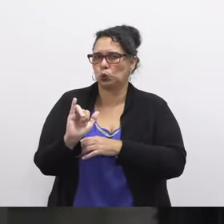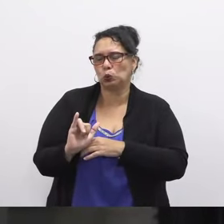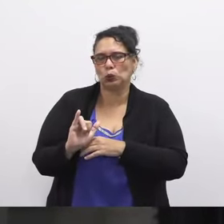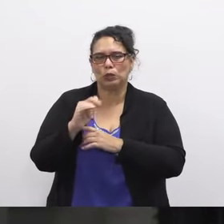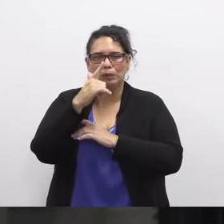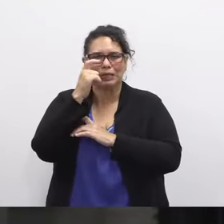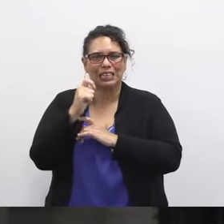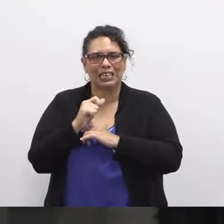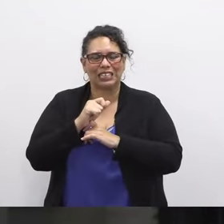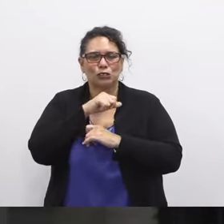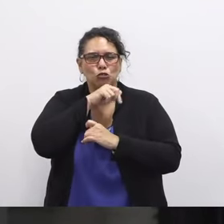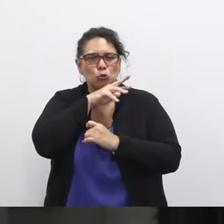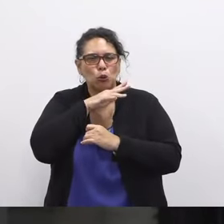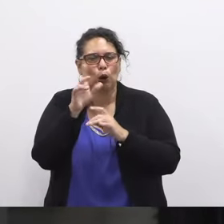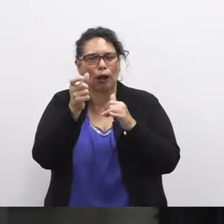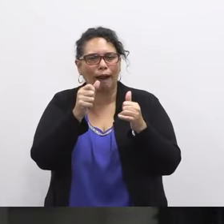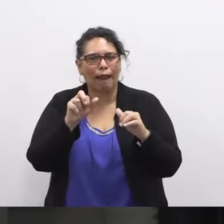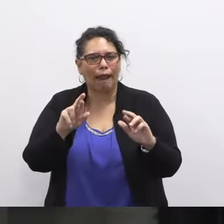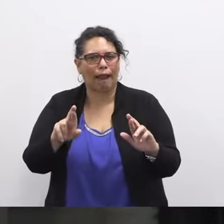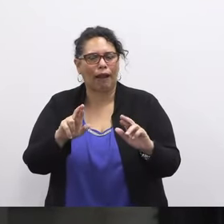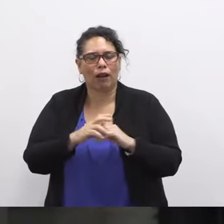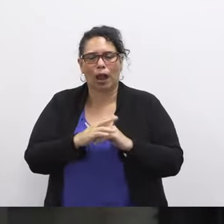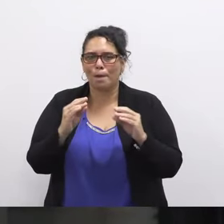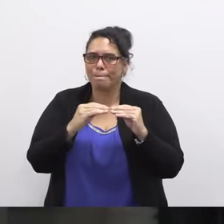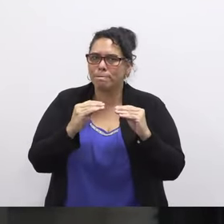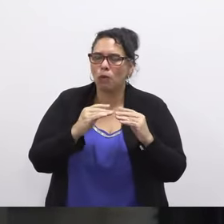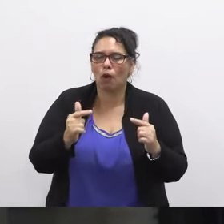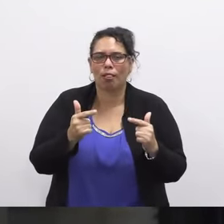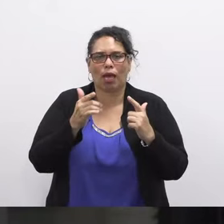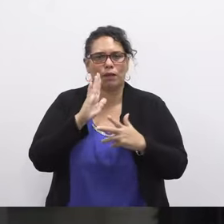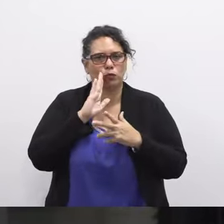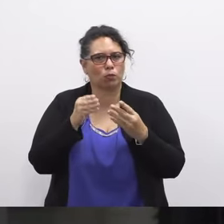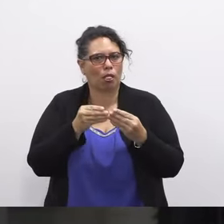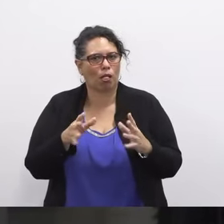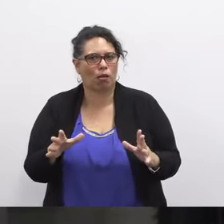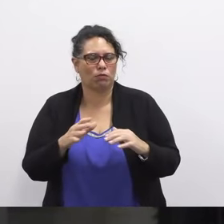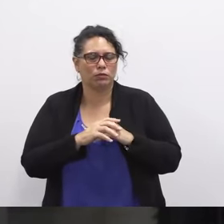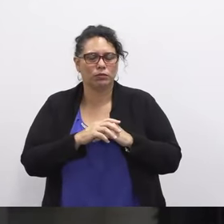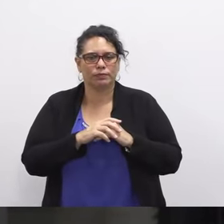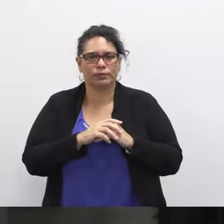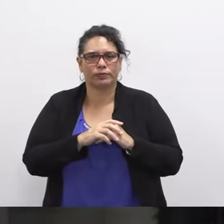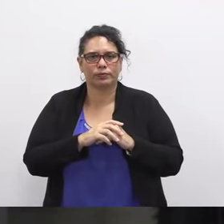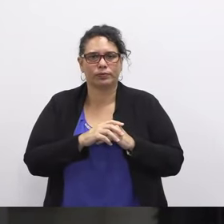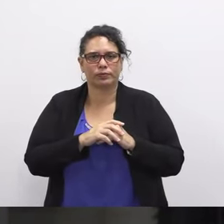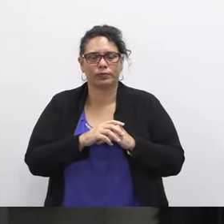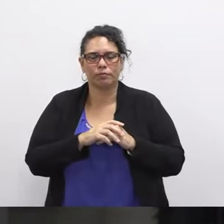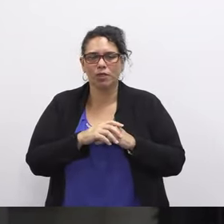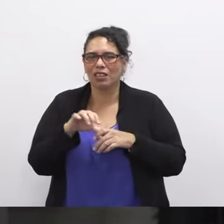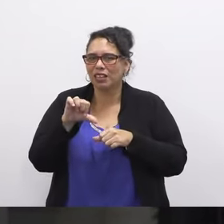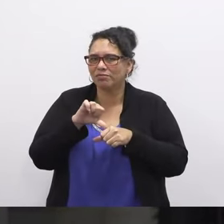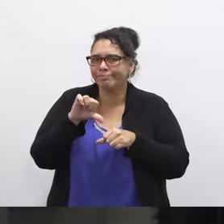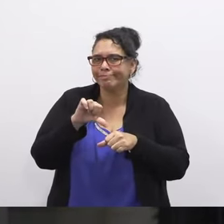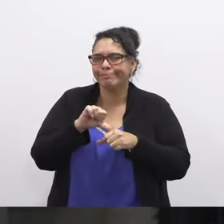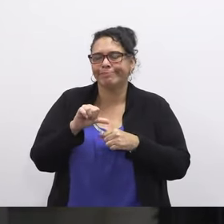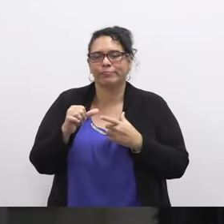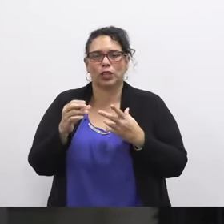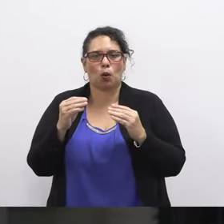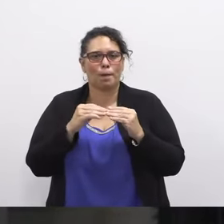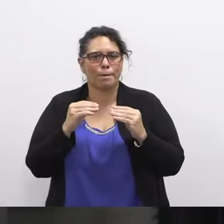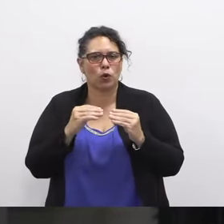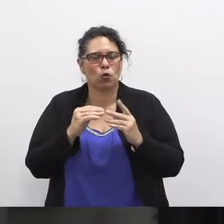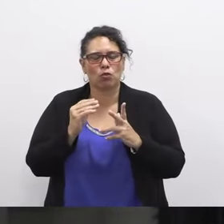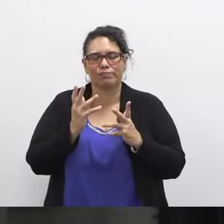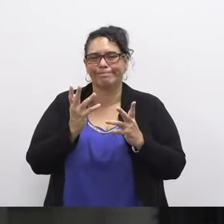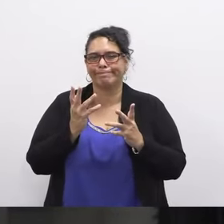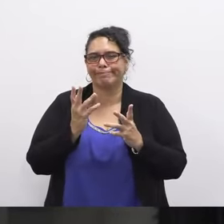our community, more lives will be lost. These fossil fuels we spend increasingly more on our budget and also contribute to global